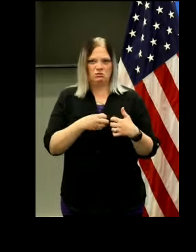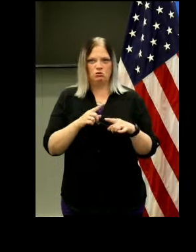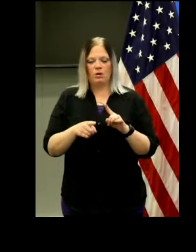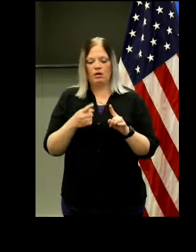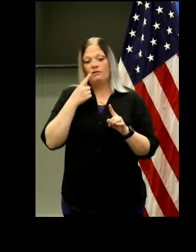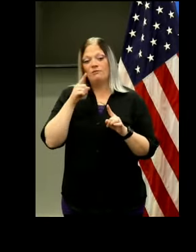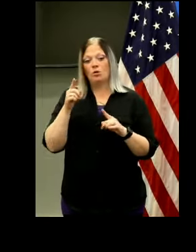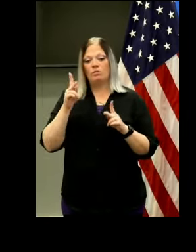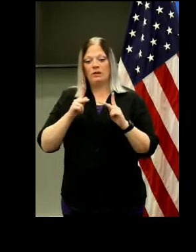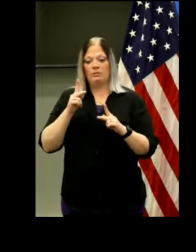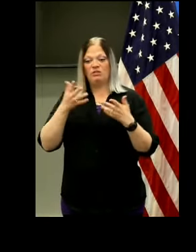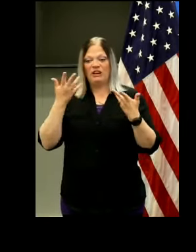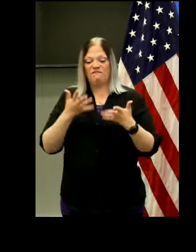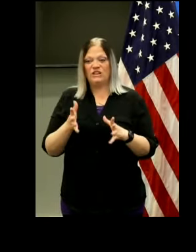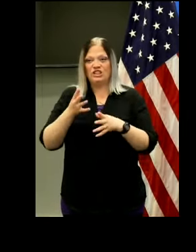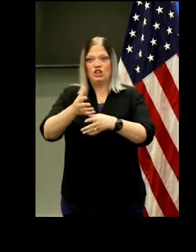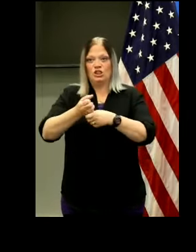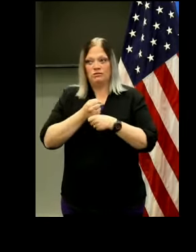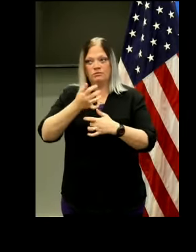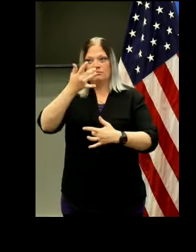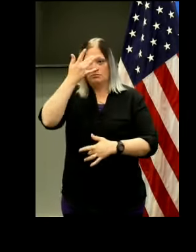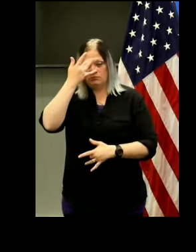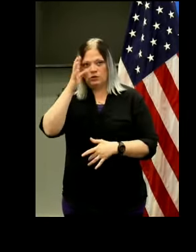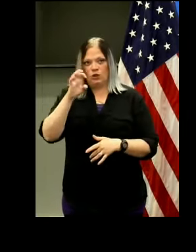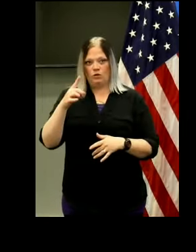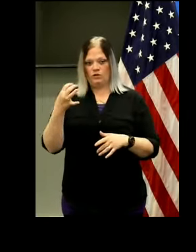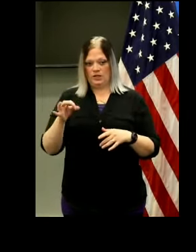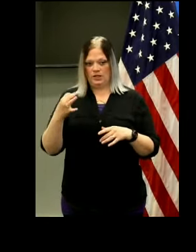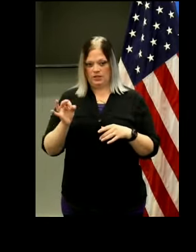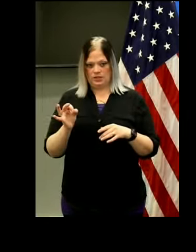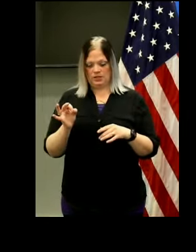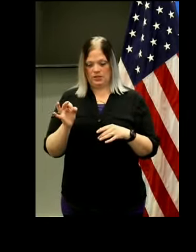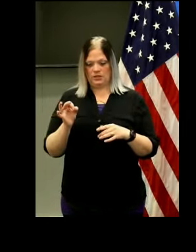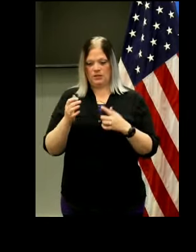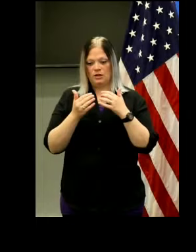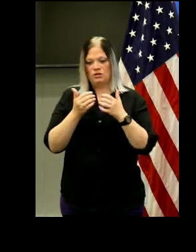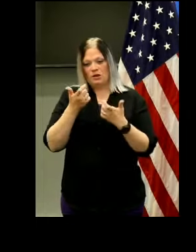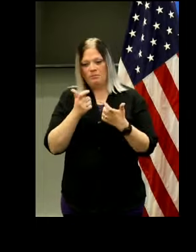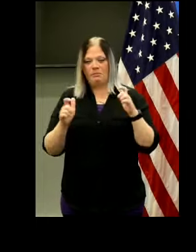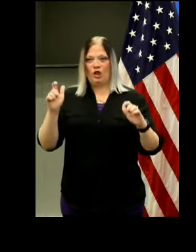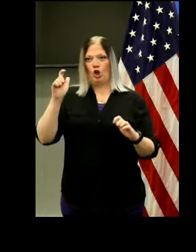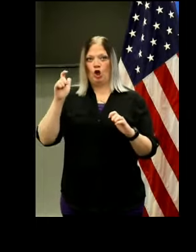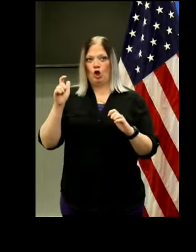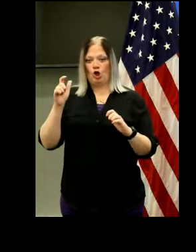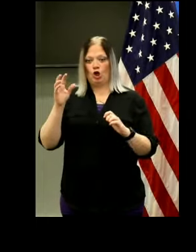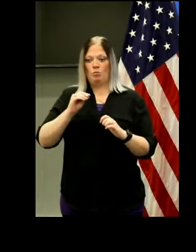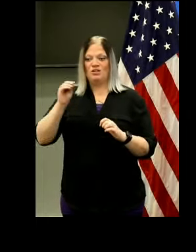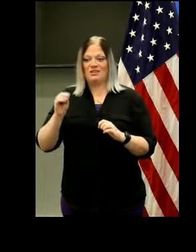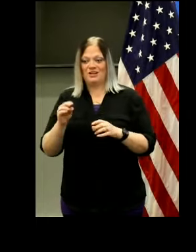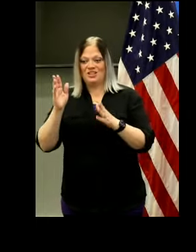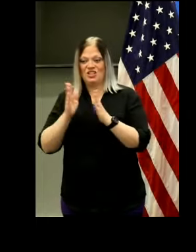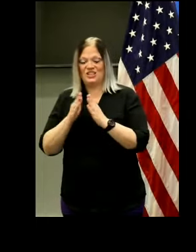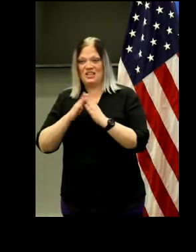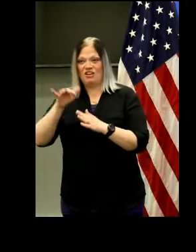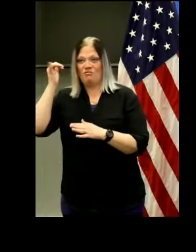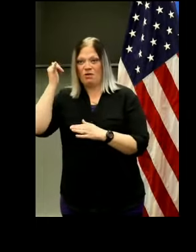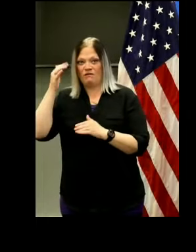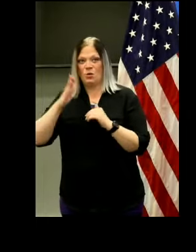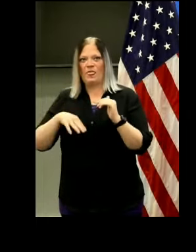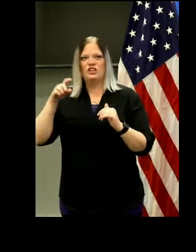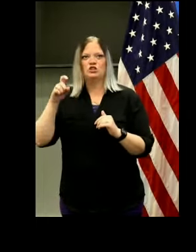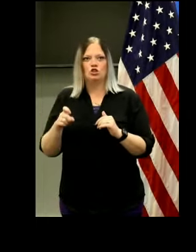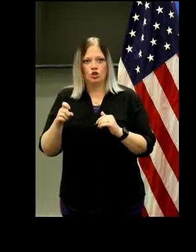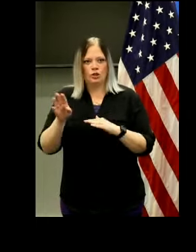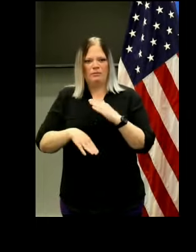that have caught COVID-19, there's a greater percentage of individuals that live in the city of Buffalo who've had it than should, based